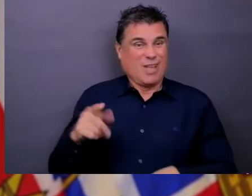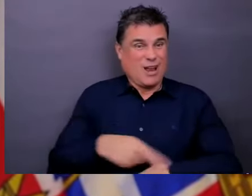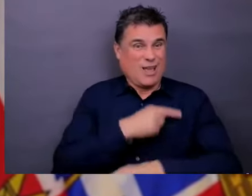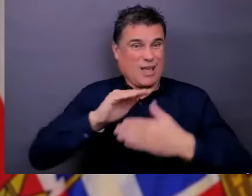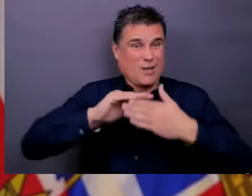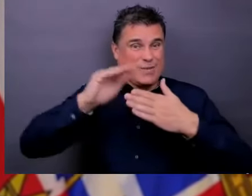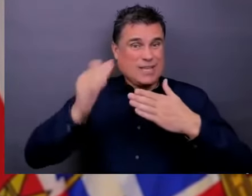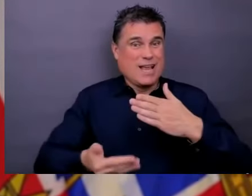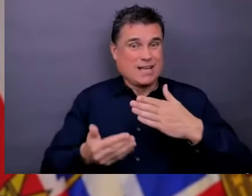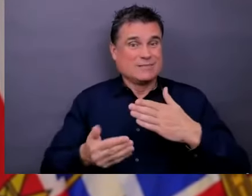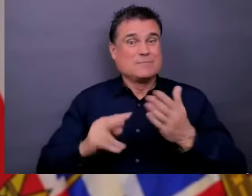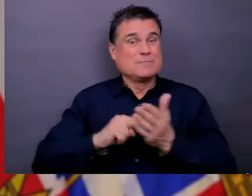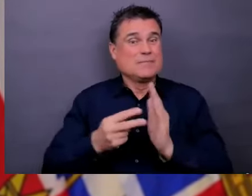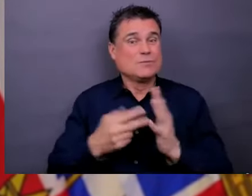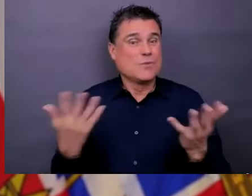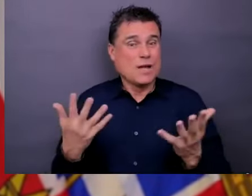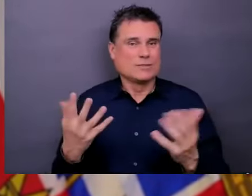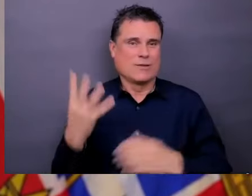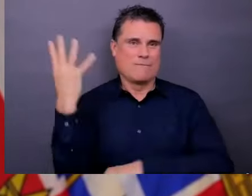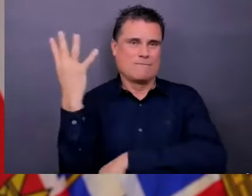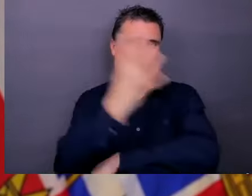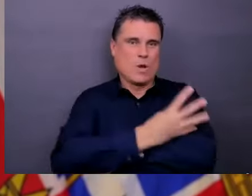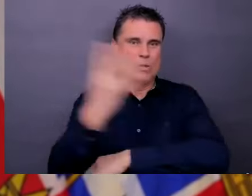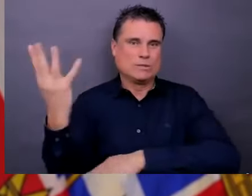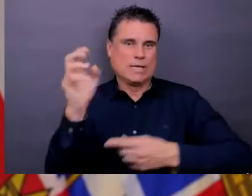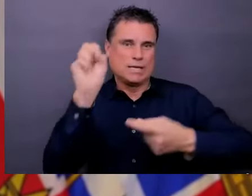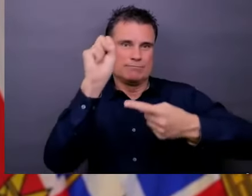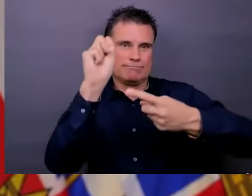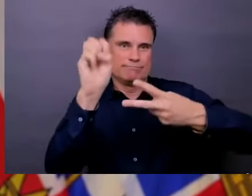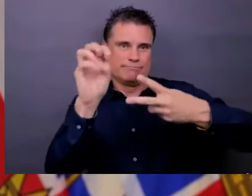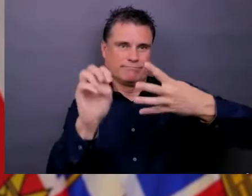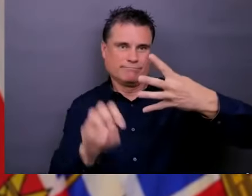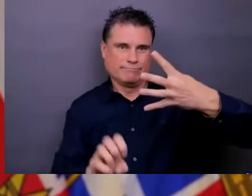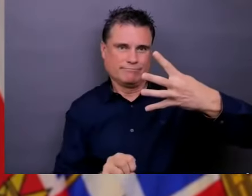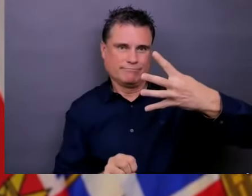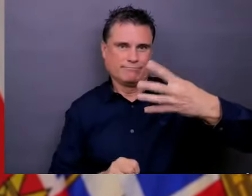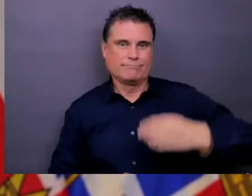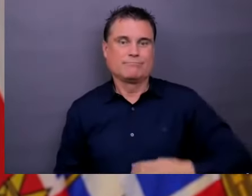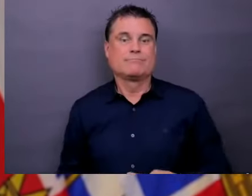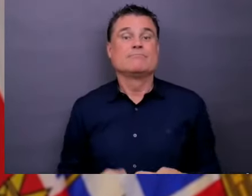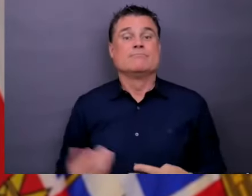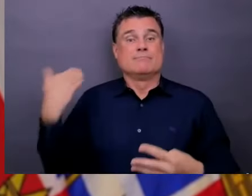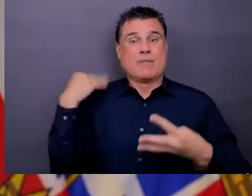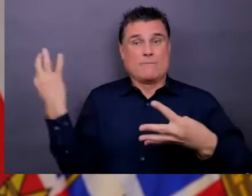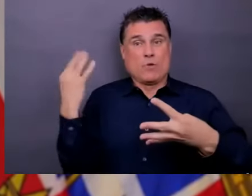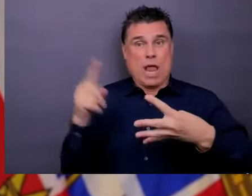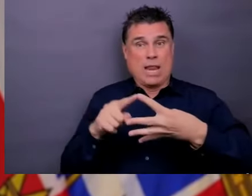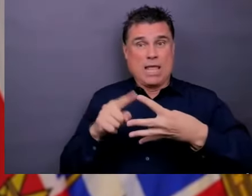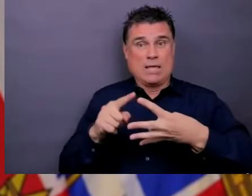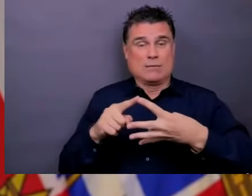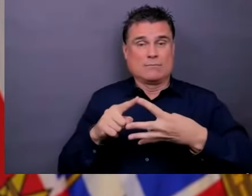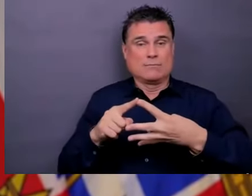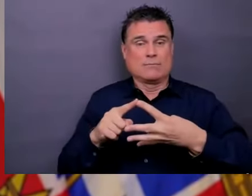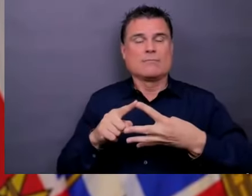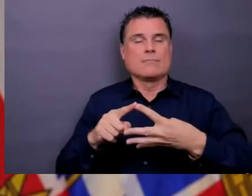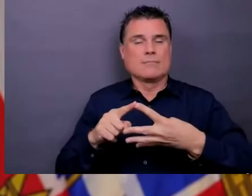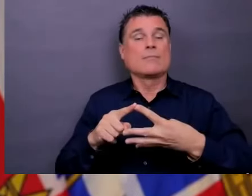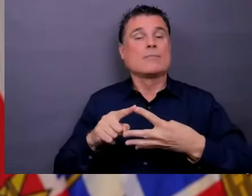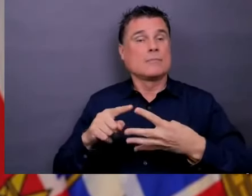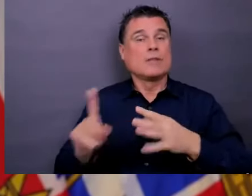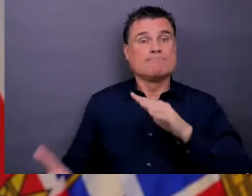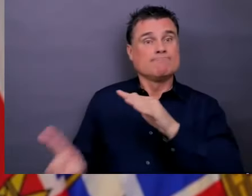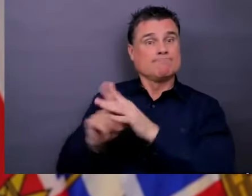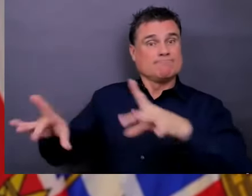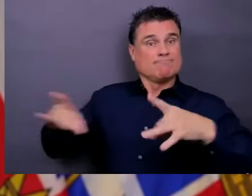today. Between Friday and Saturday, we had 452 new cases of